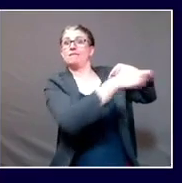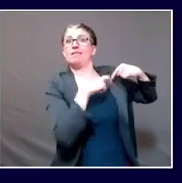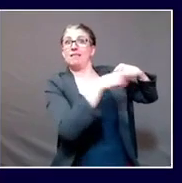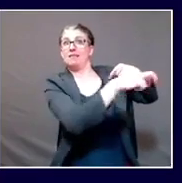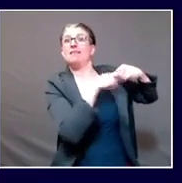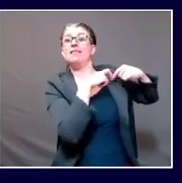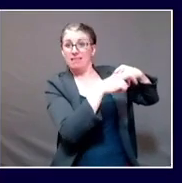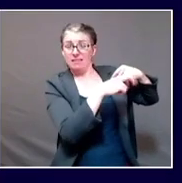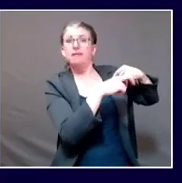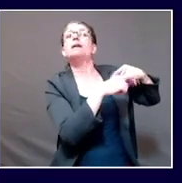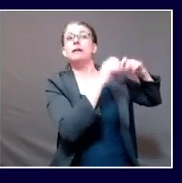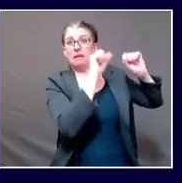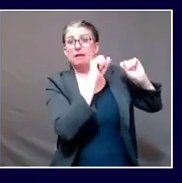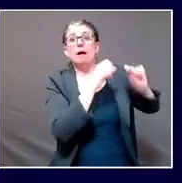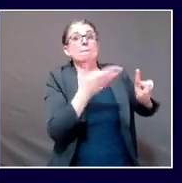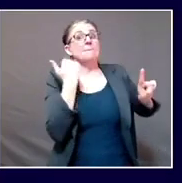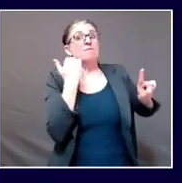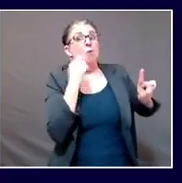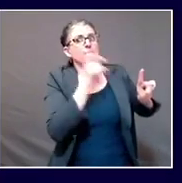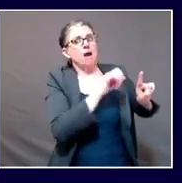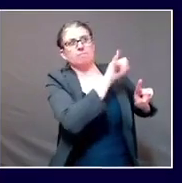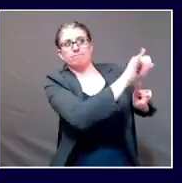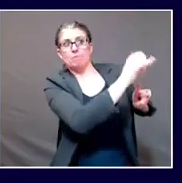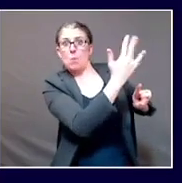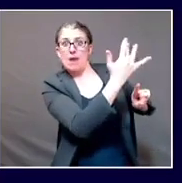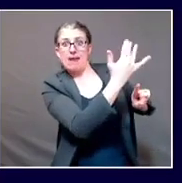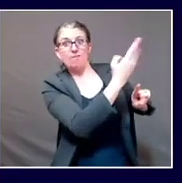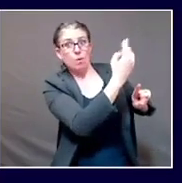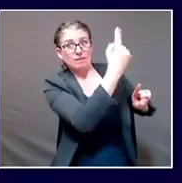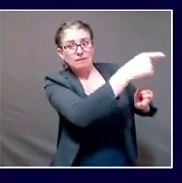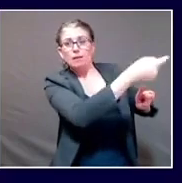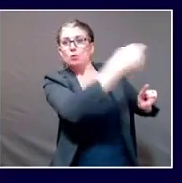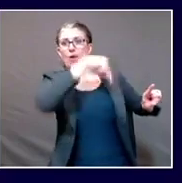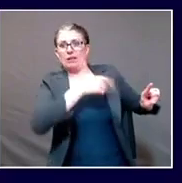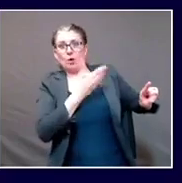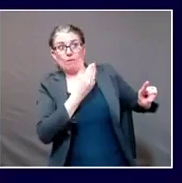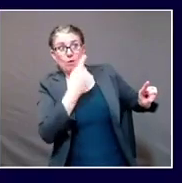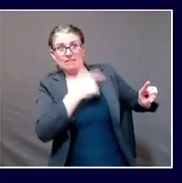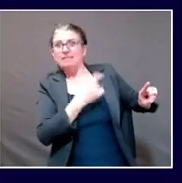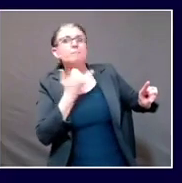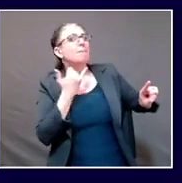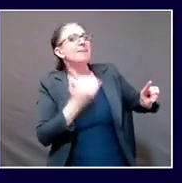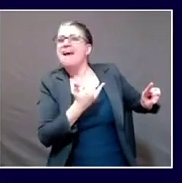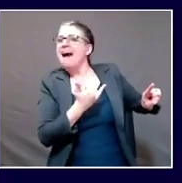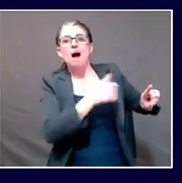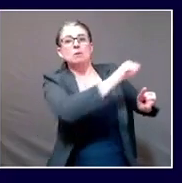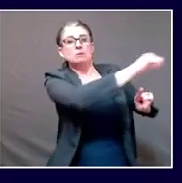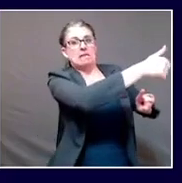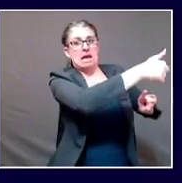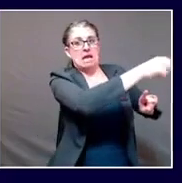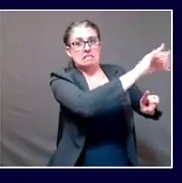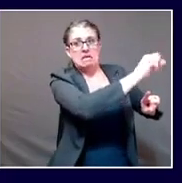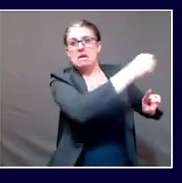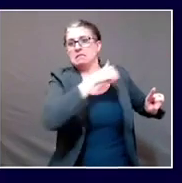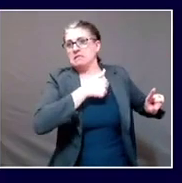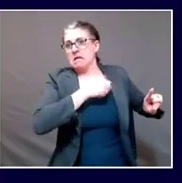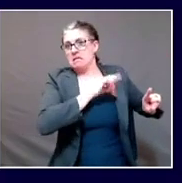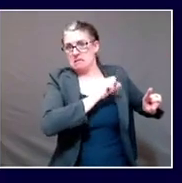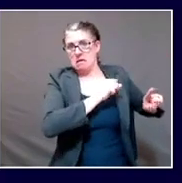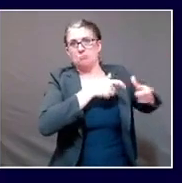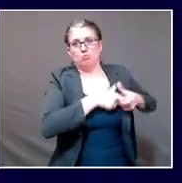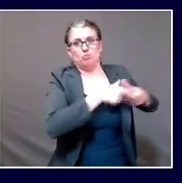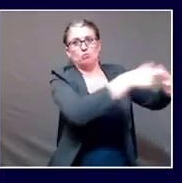elsewhere. That is to say, from 14 days to 10 days. This matches the newly adopted Maine CDC